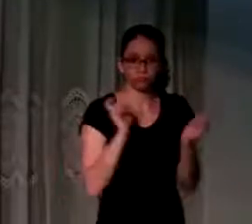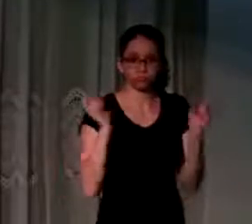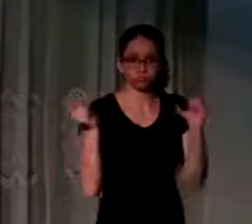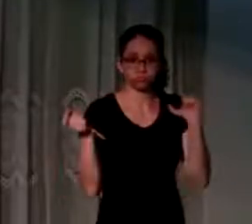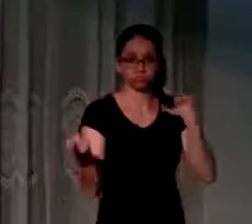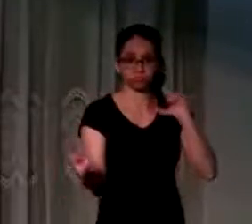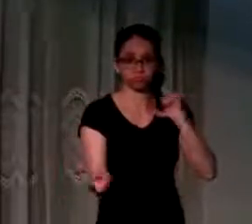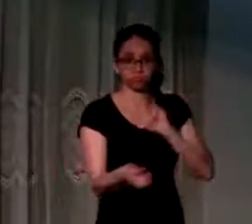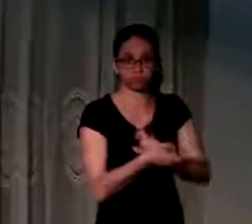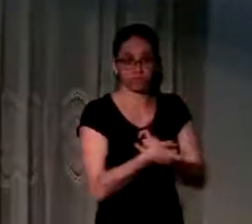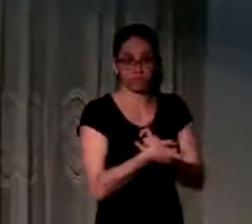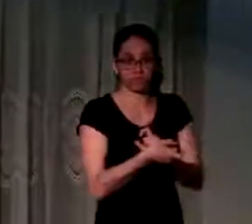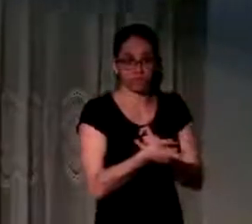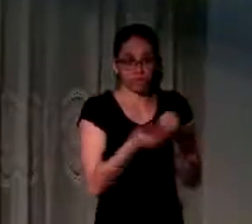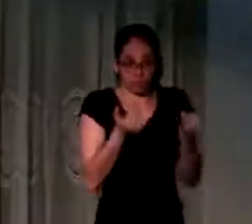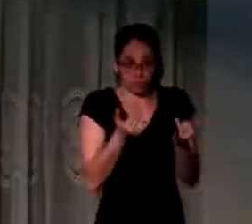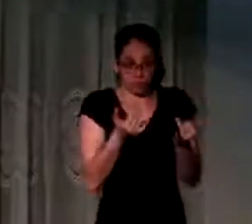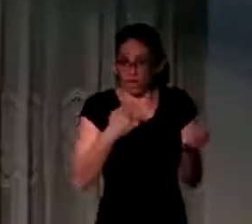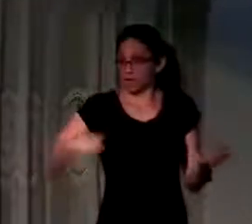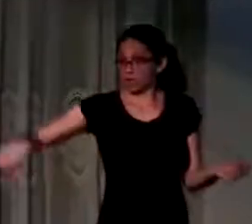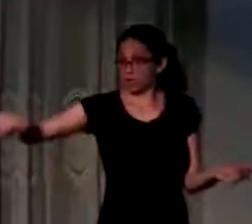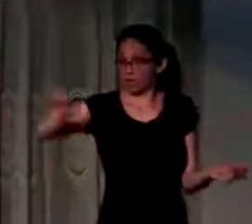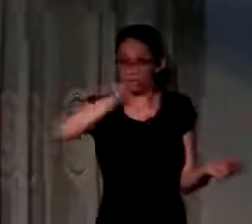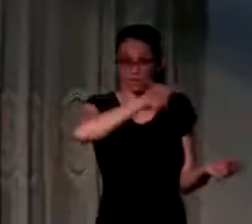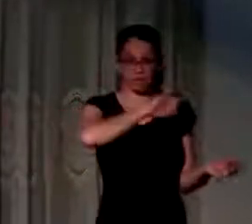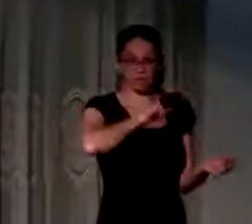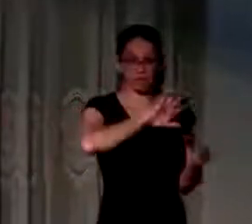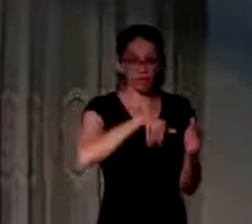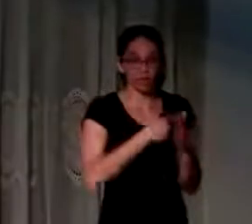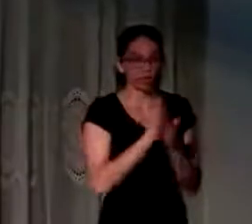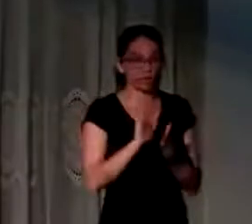We are your testimony today.